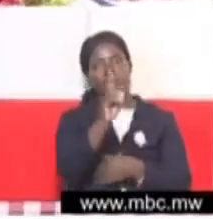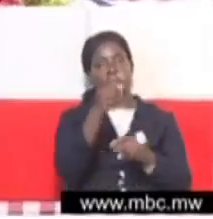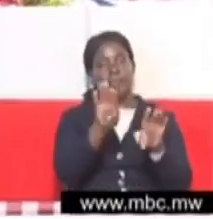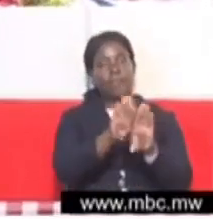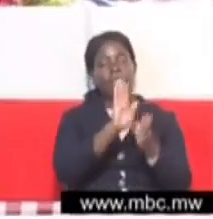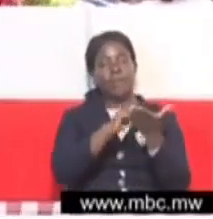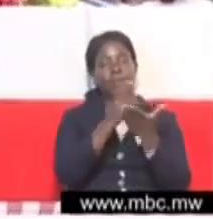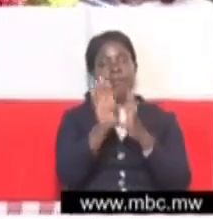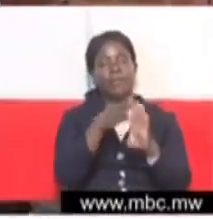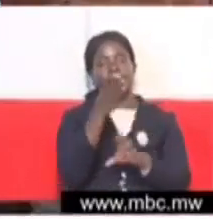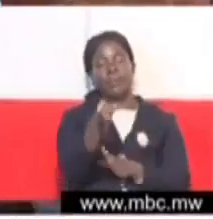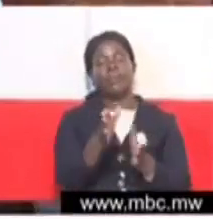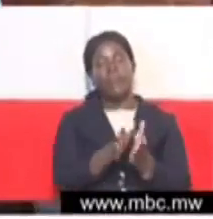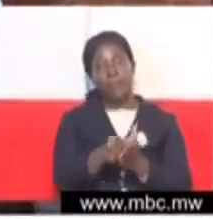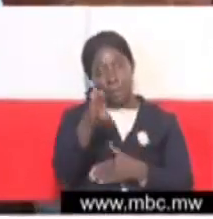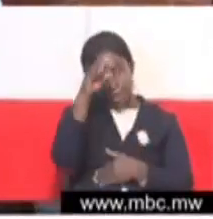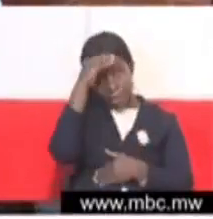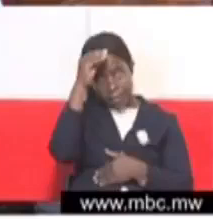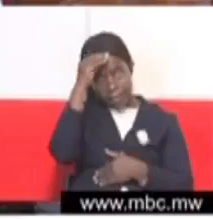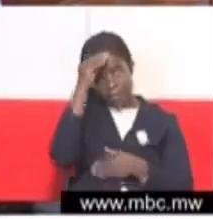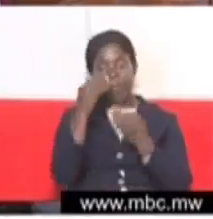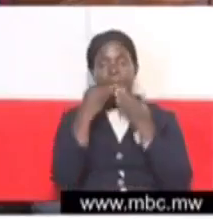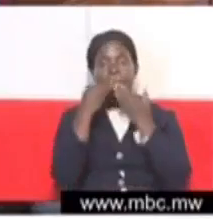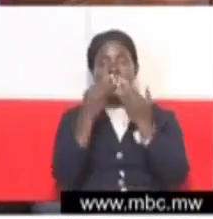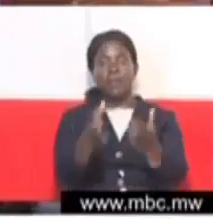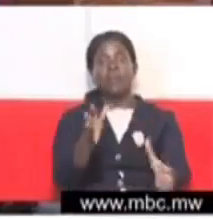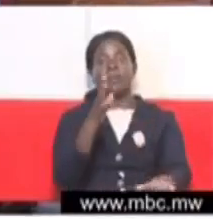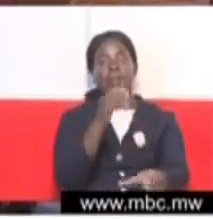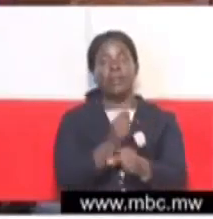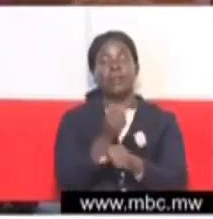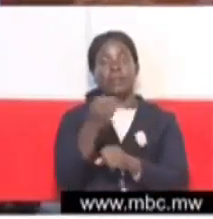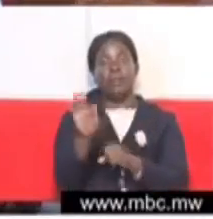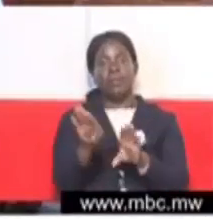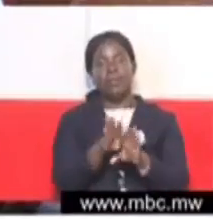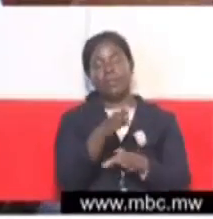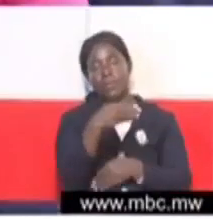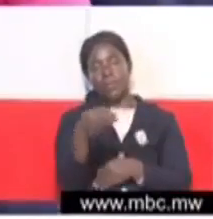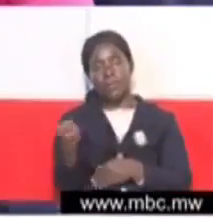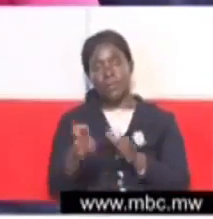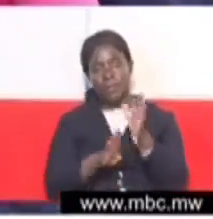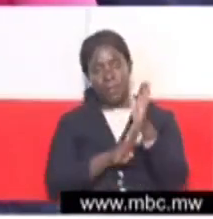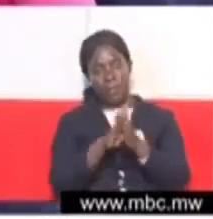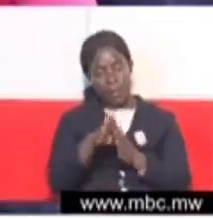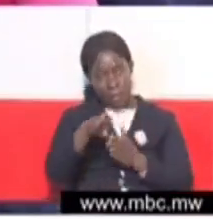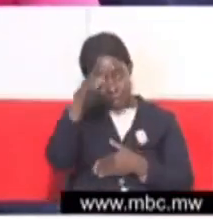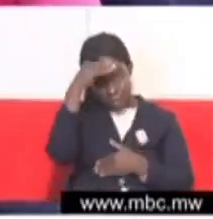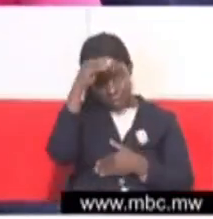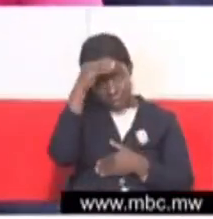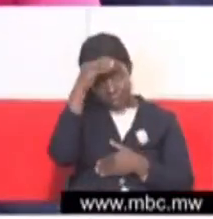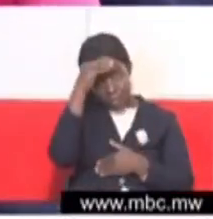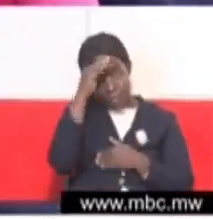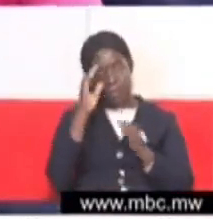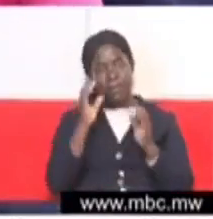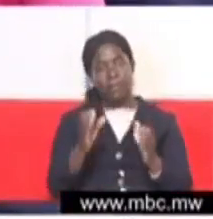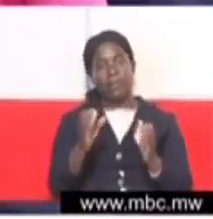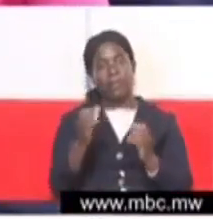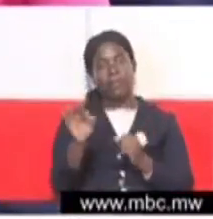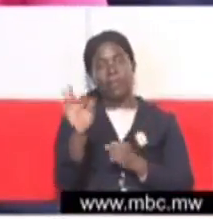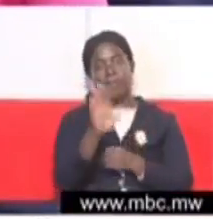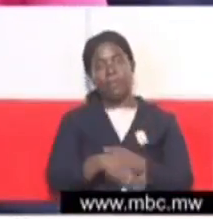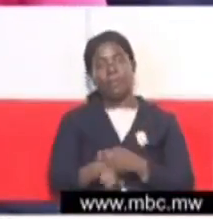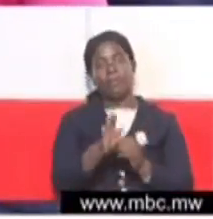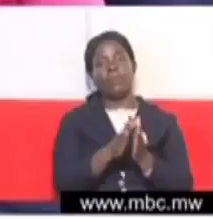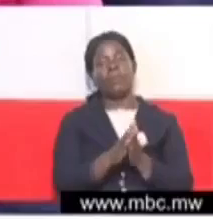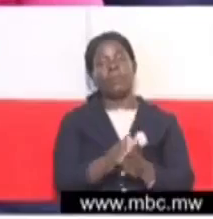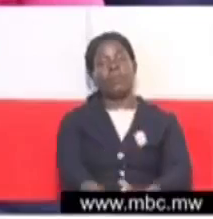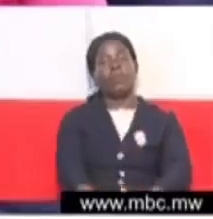that education experts have commended the institutions for their dedication to improving education standards for all. Chief Executive Officer